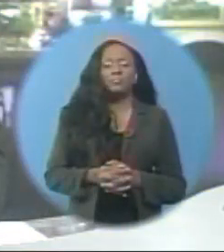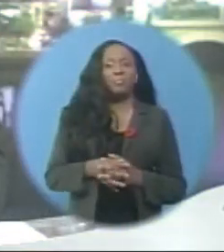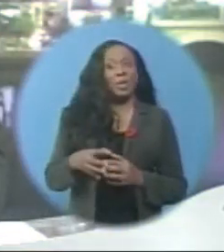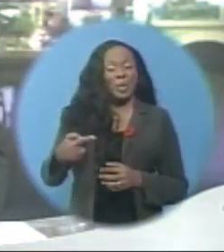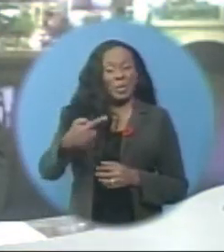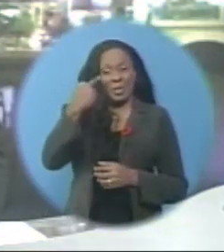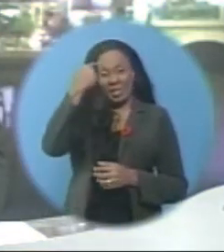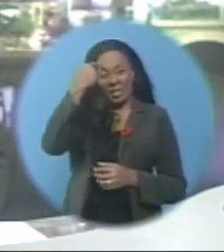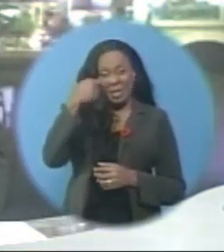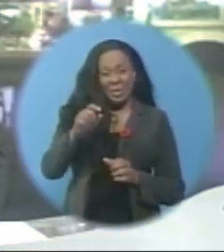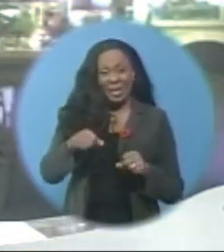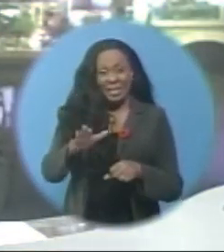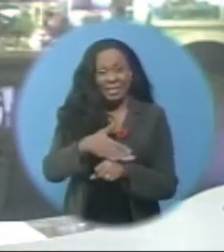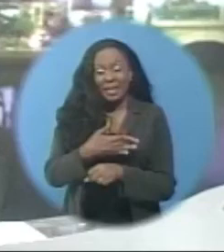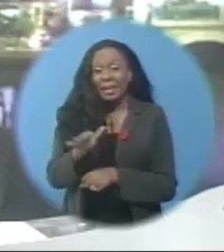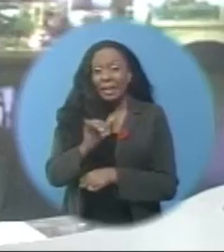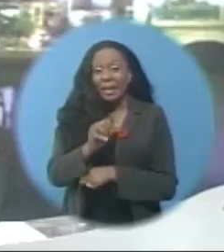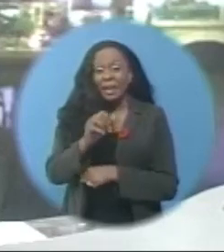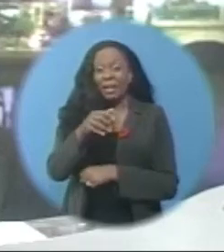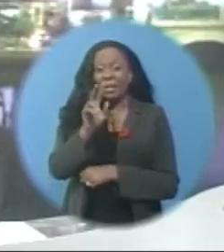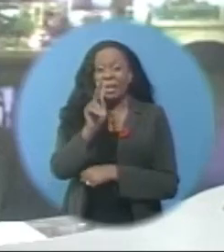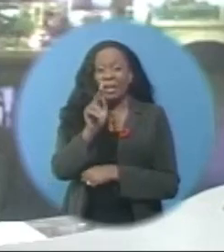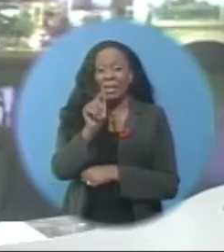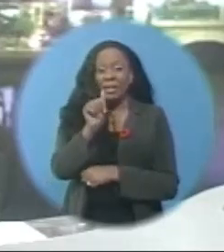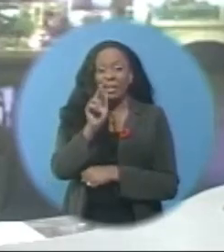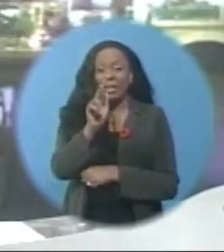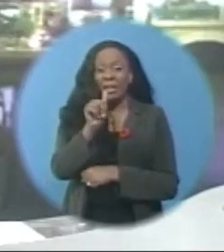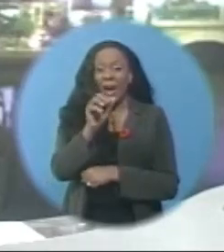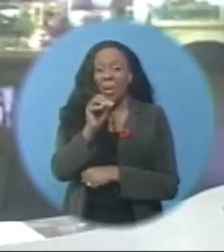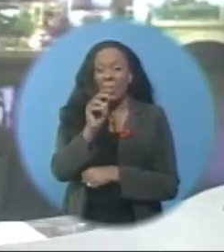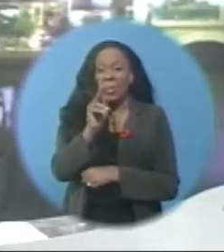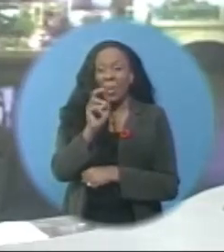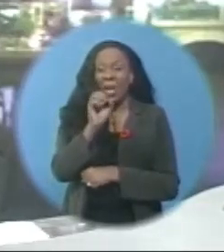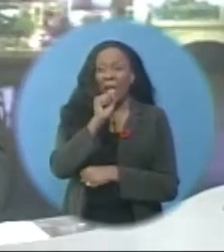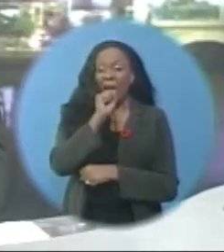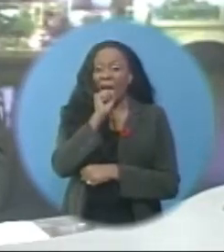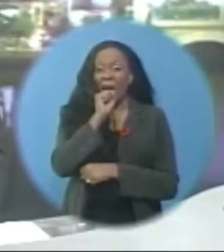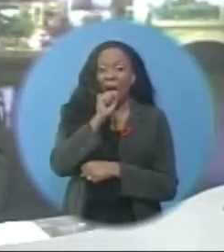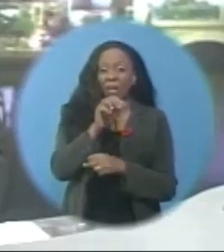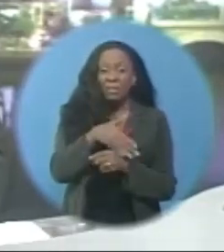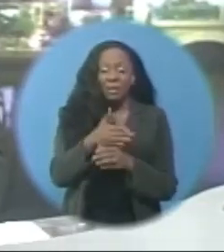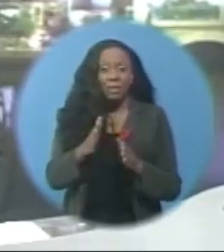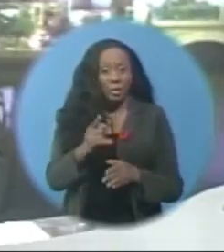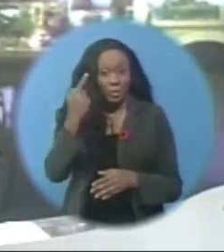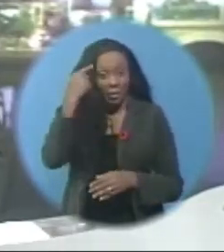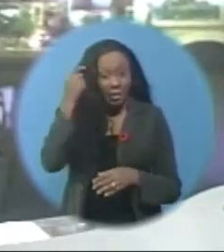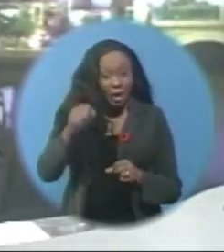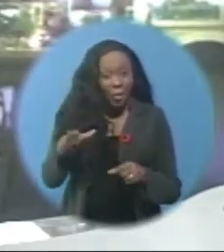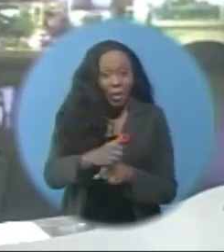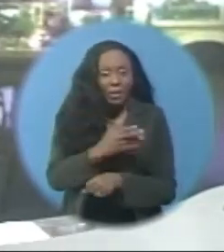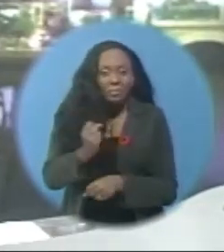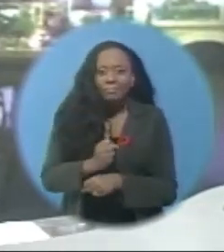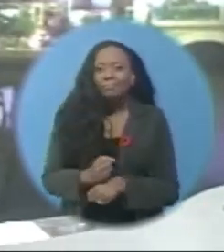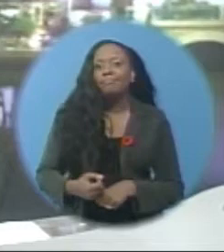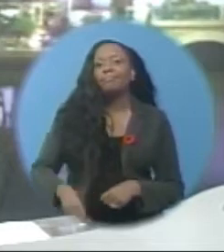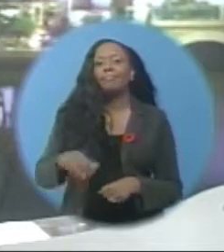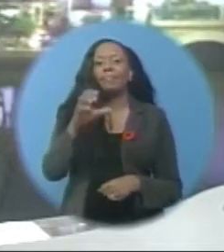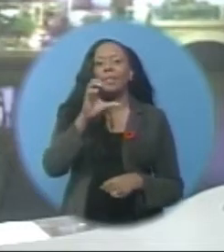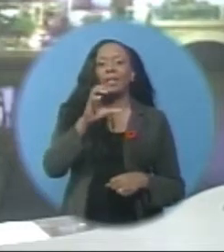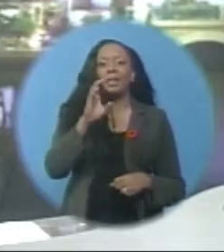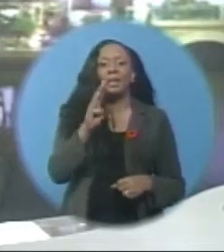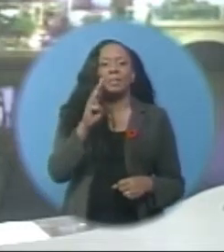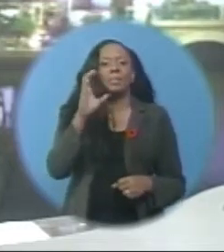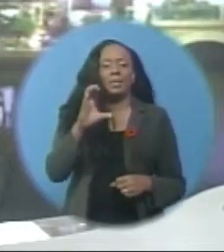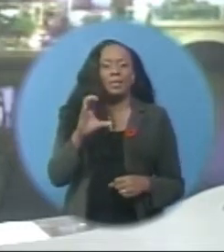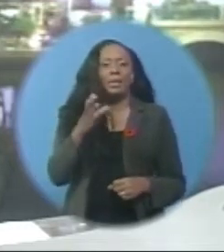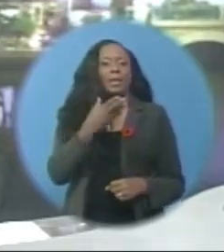Well, if you think you are a top karaoke singer and you're good enough to win a competition, the CBC Standard Carry Your Own Key might just